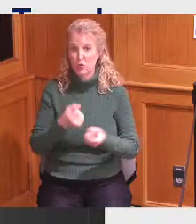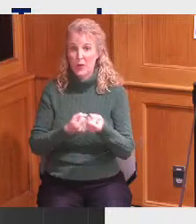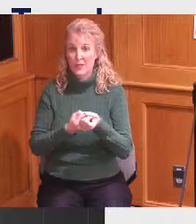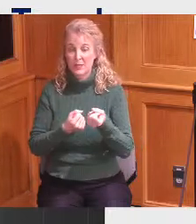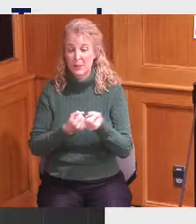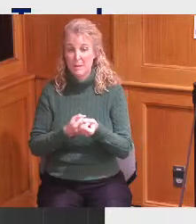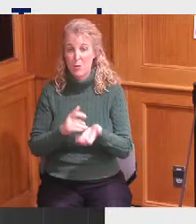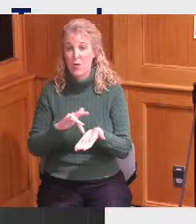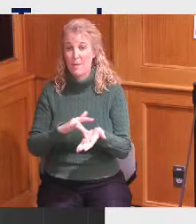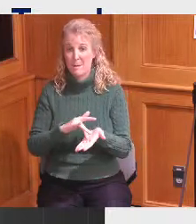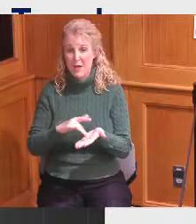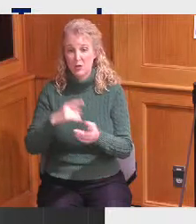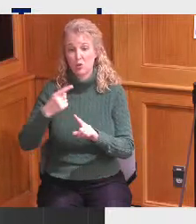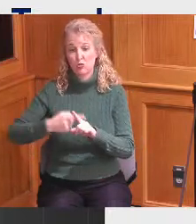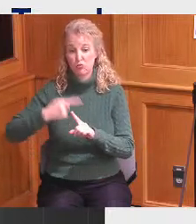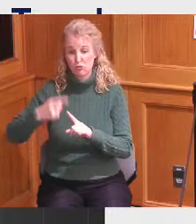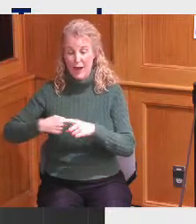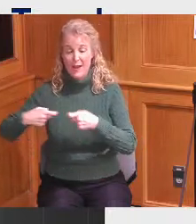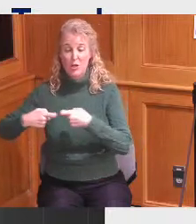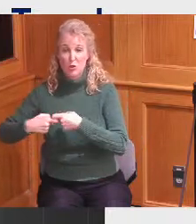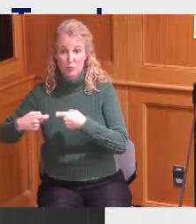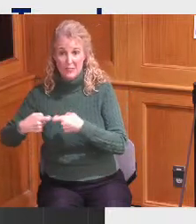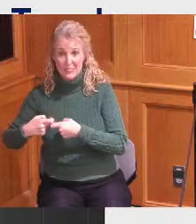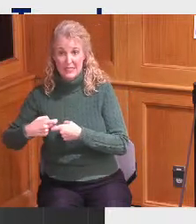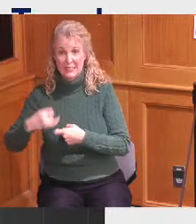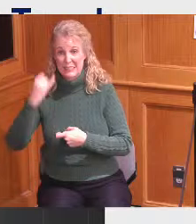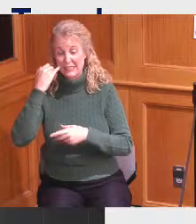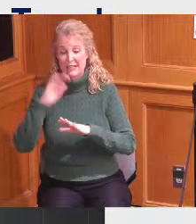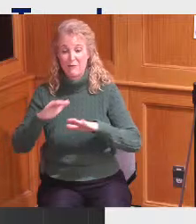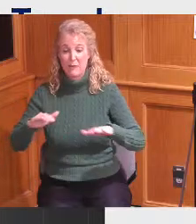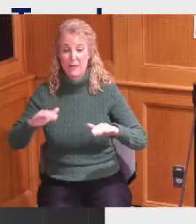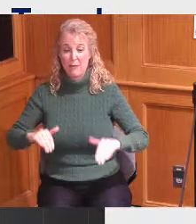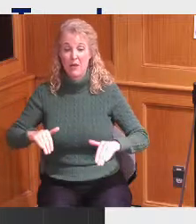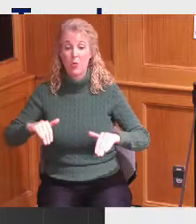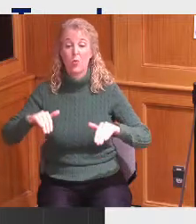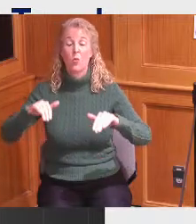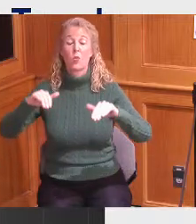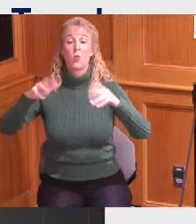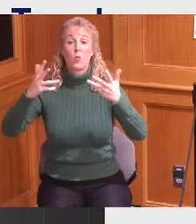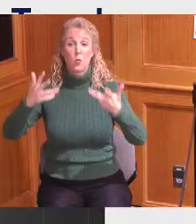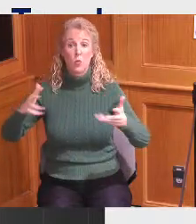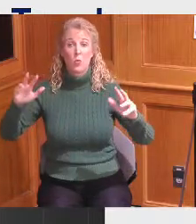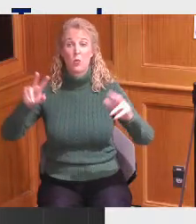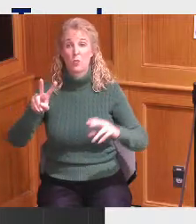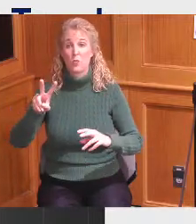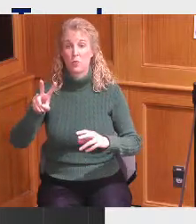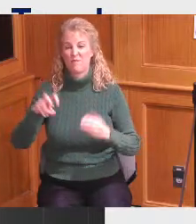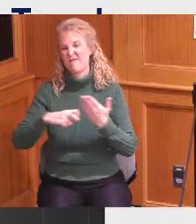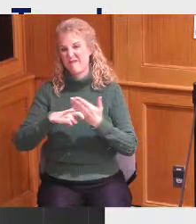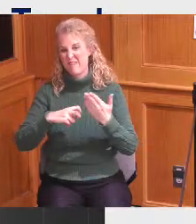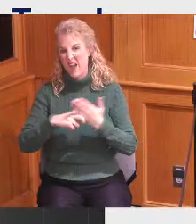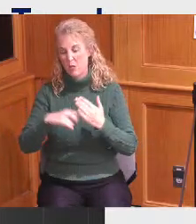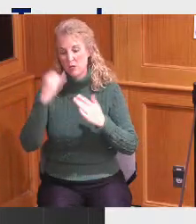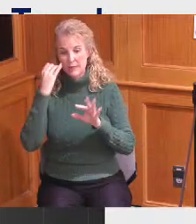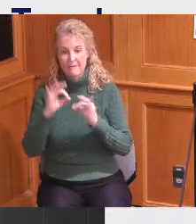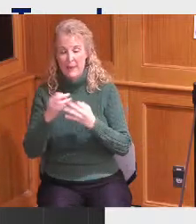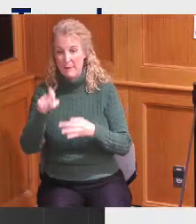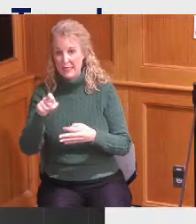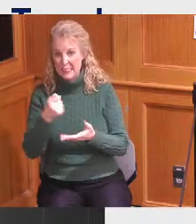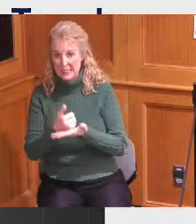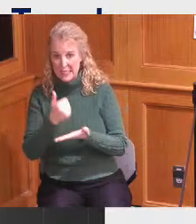medical rent utilities for transition age youth, children in care, vouchers that come from families who need those services.